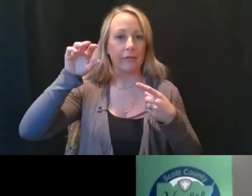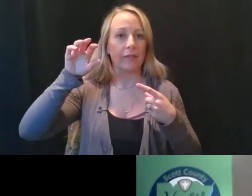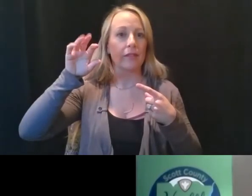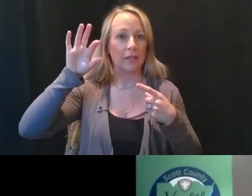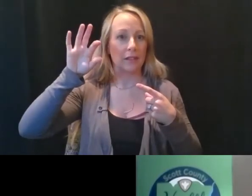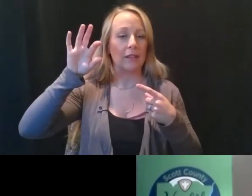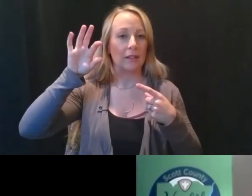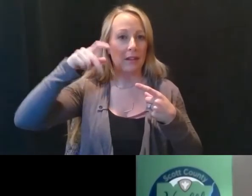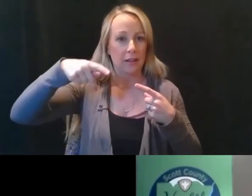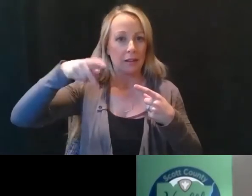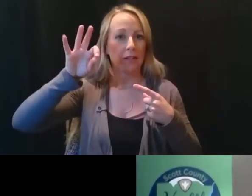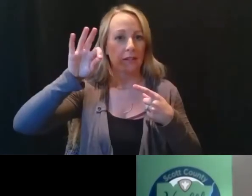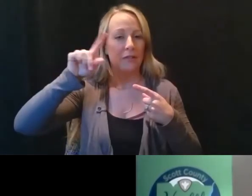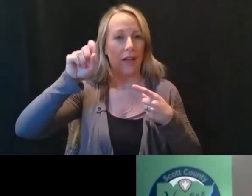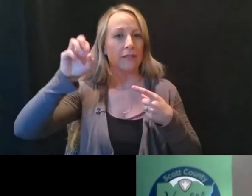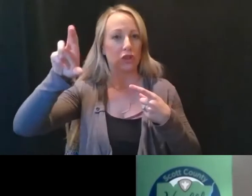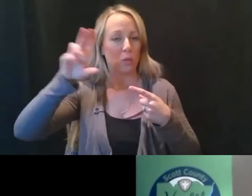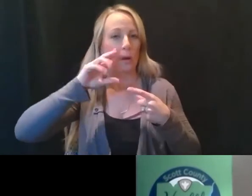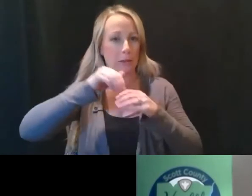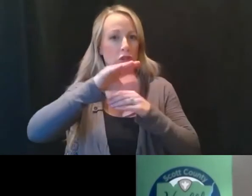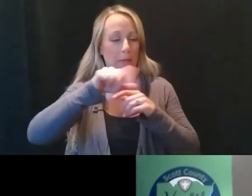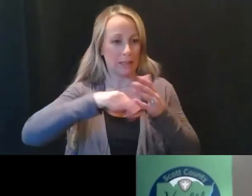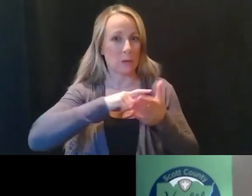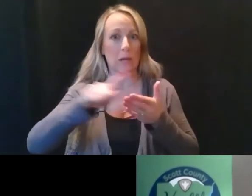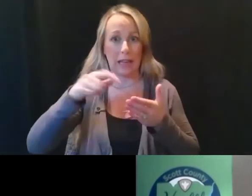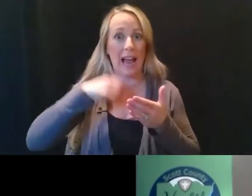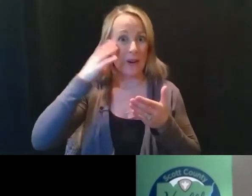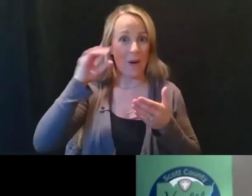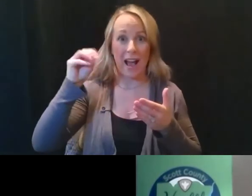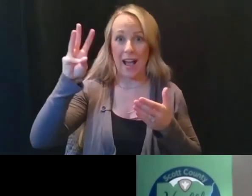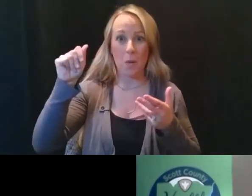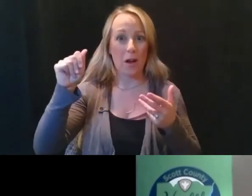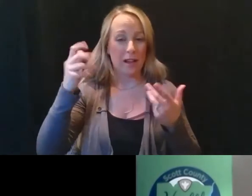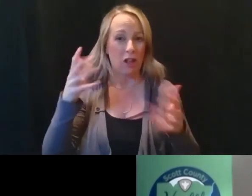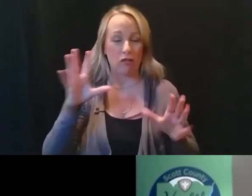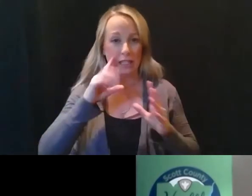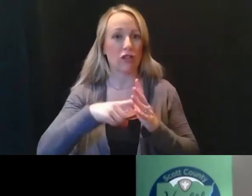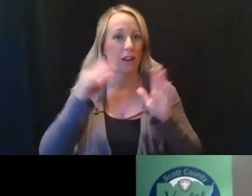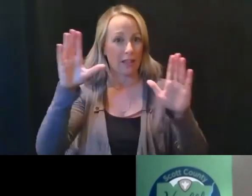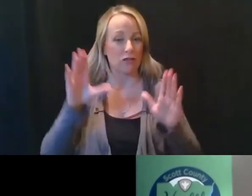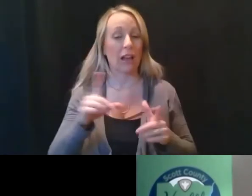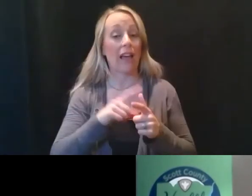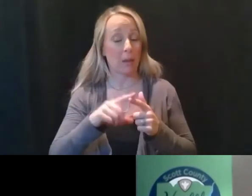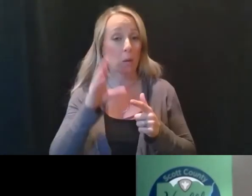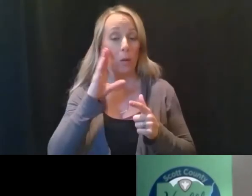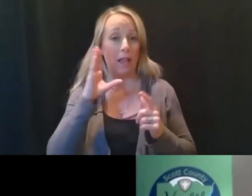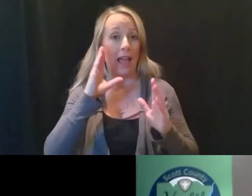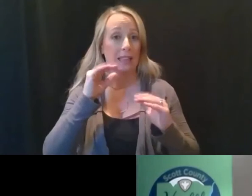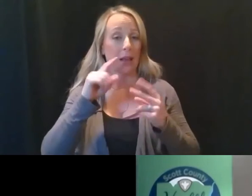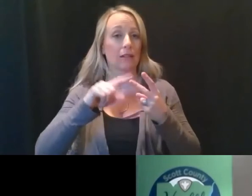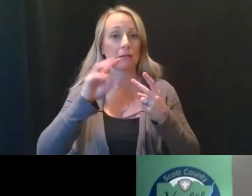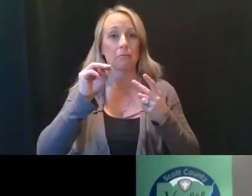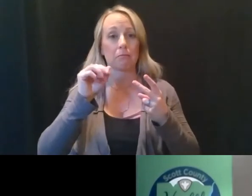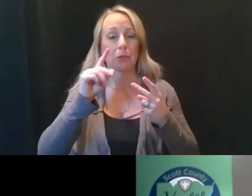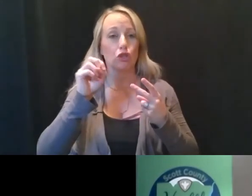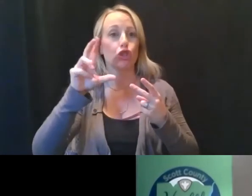be shipping this week. I know Iowa has already started, so that's great. And then we do expect Moderna to be following